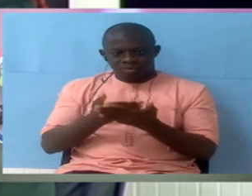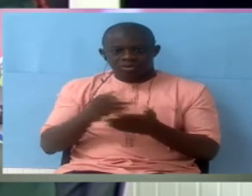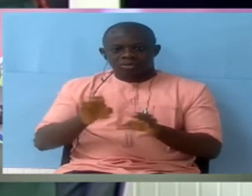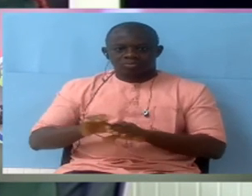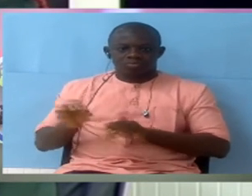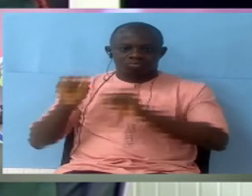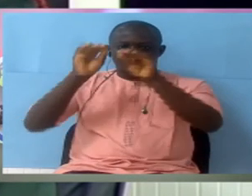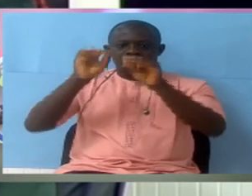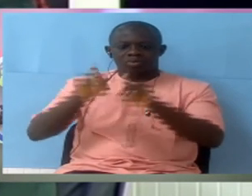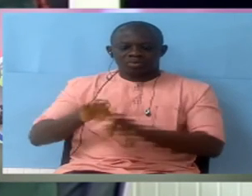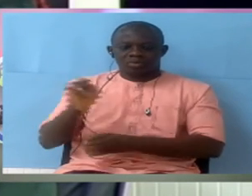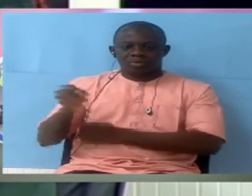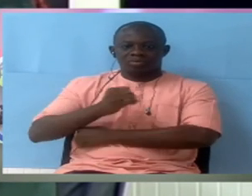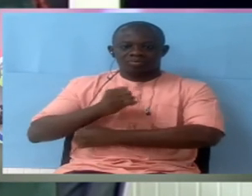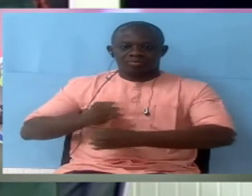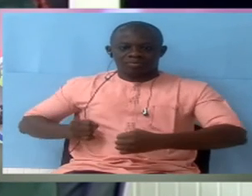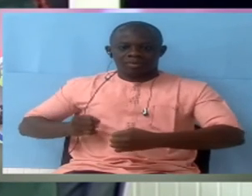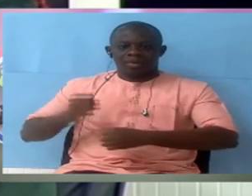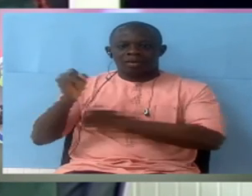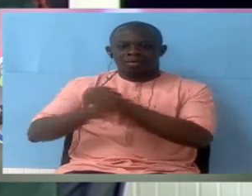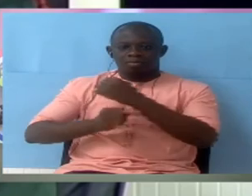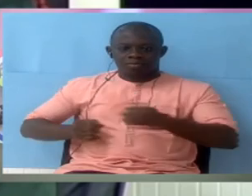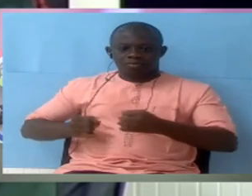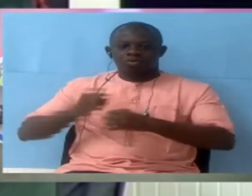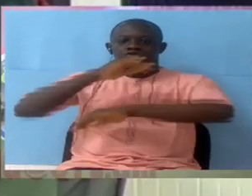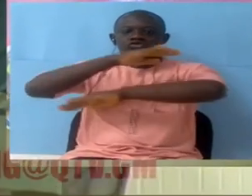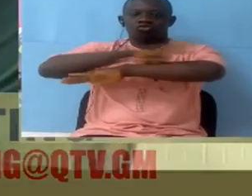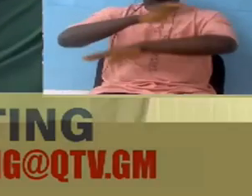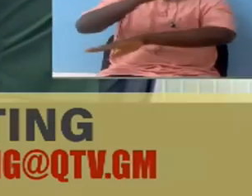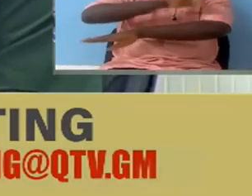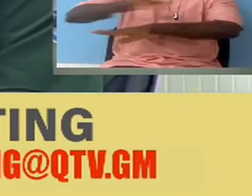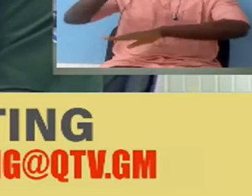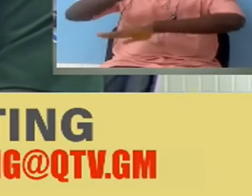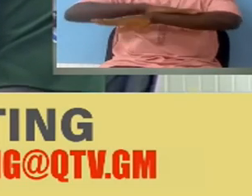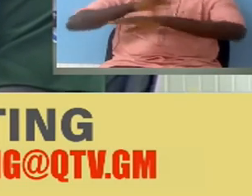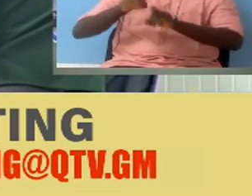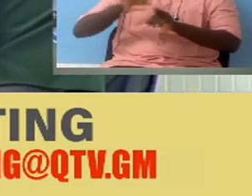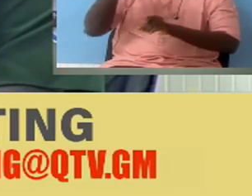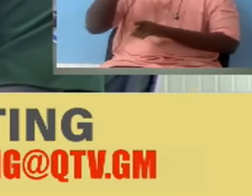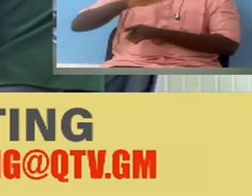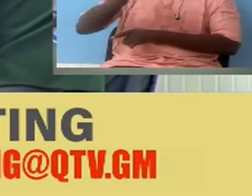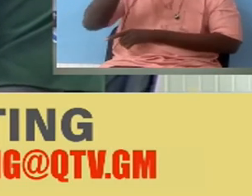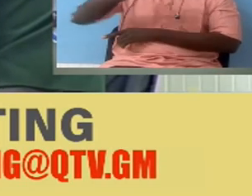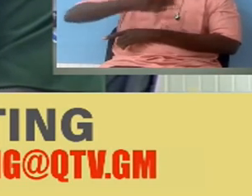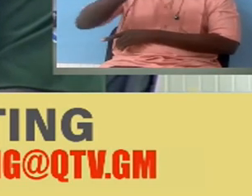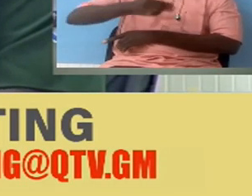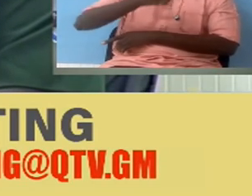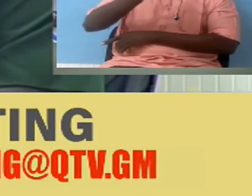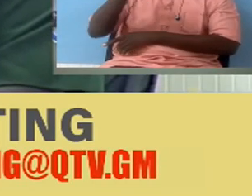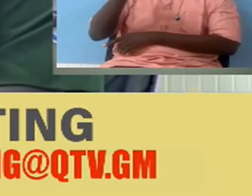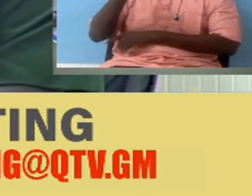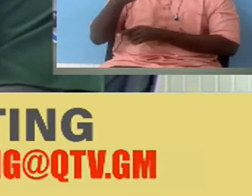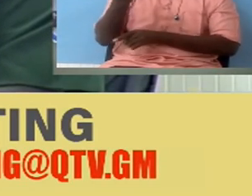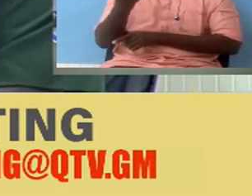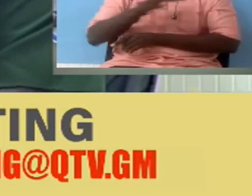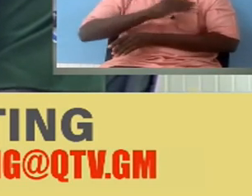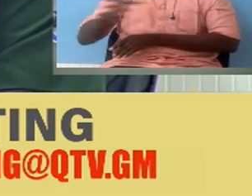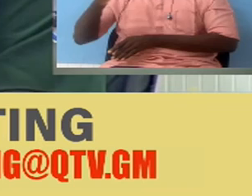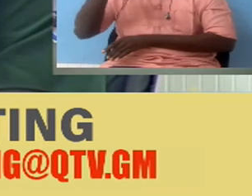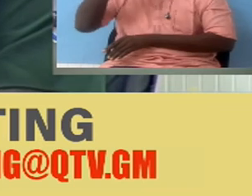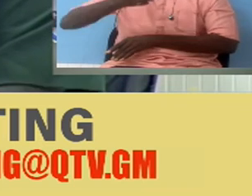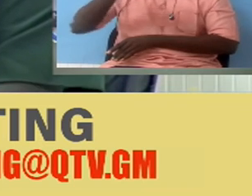Teresa's Primary School from 1971 to 1975. St. Teresa's Primary School, 1971 by